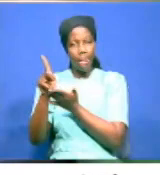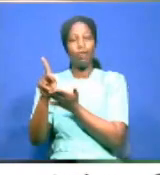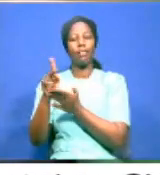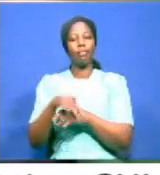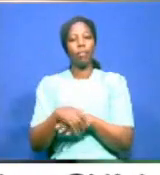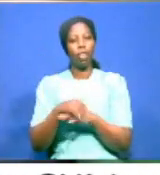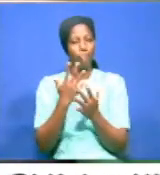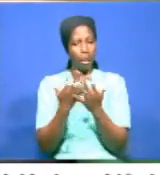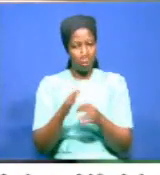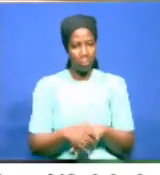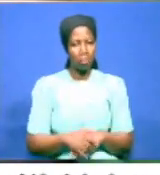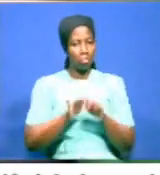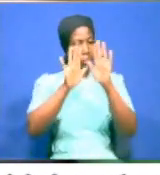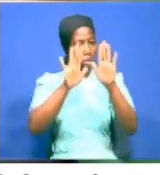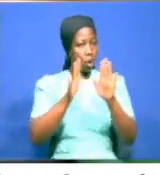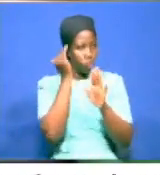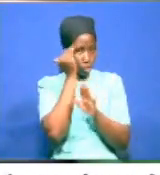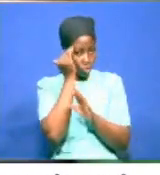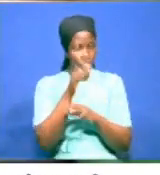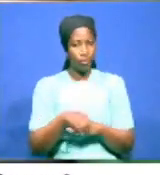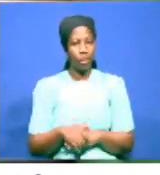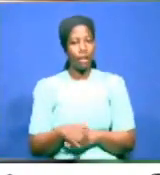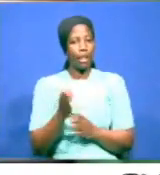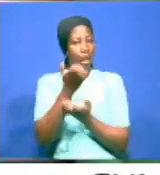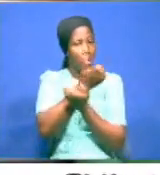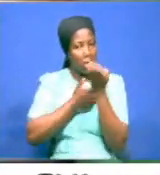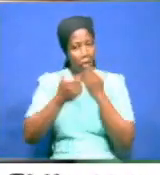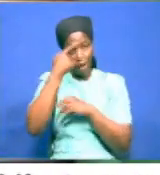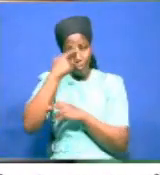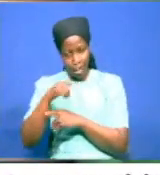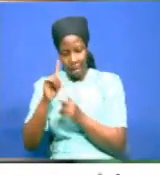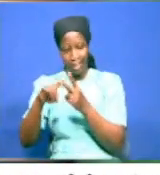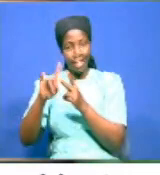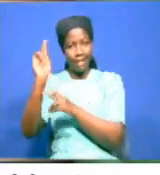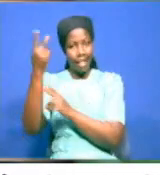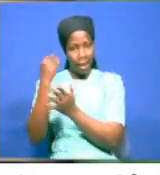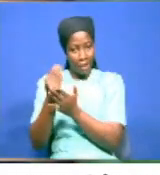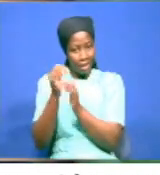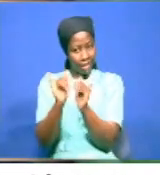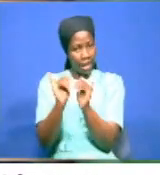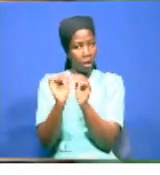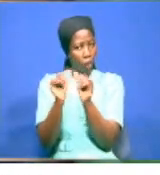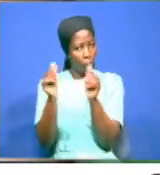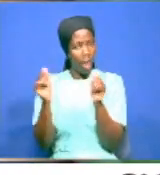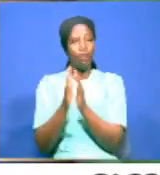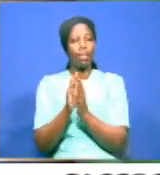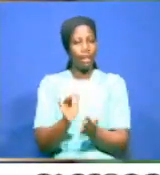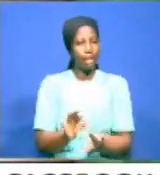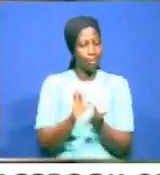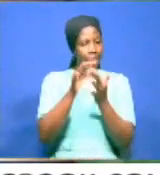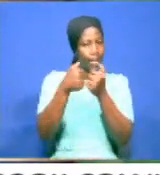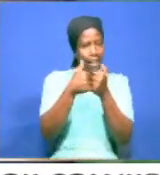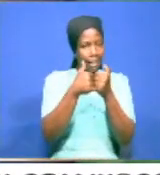that prudent macroeconomic policies and stable Kenyan shilling against the major currencies, especially the US dollars, helped